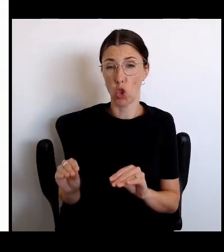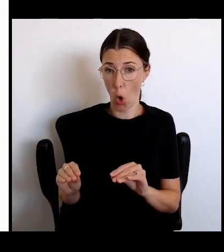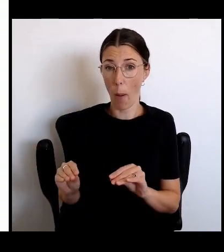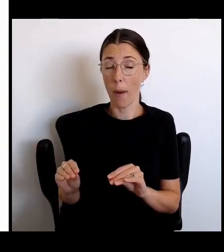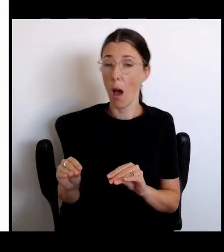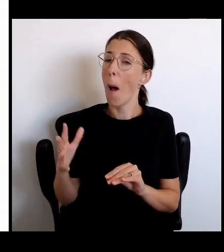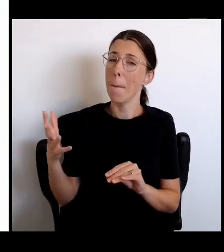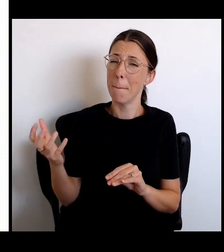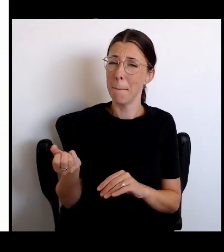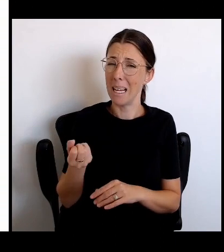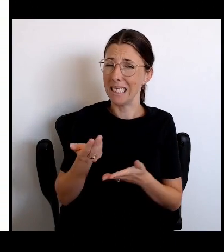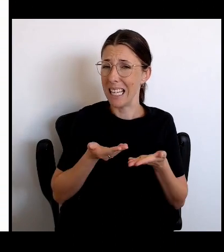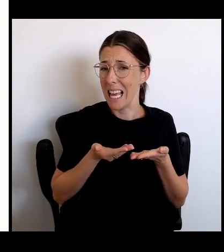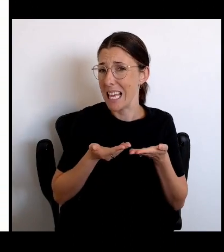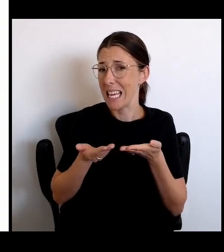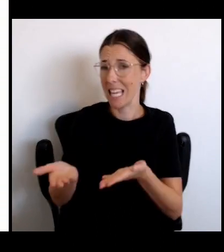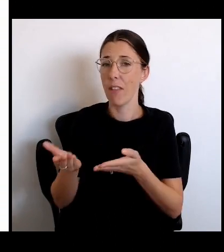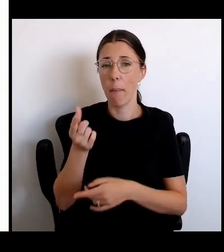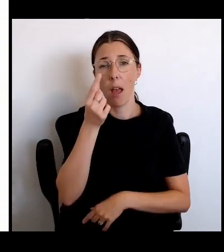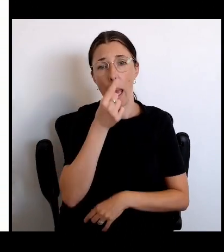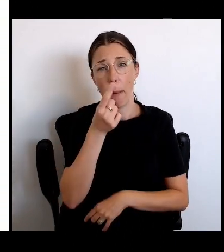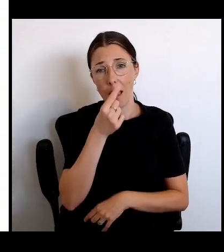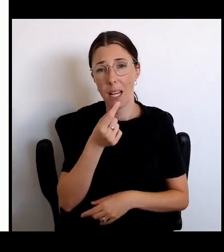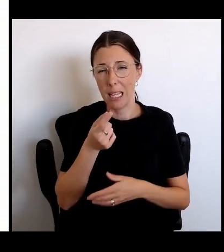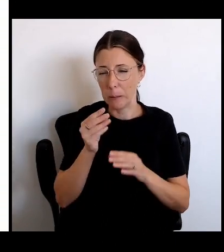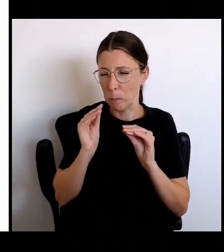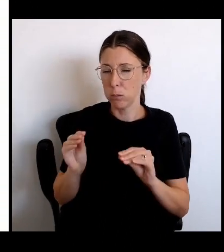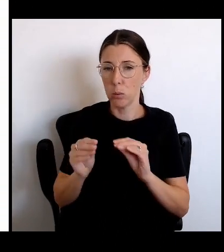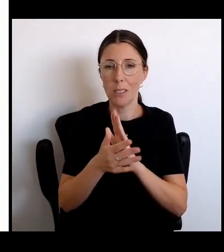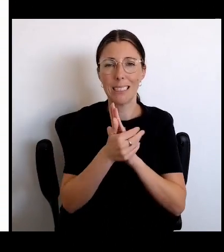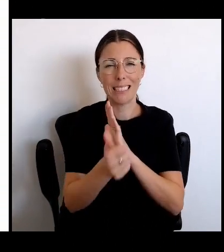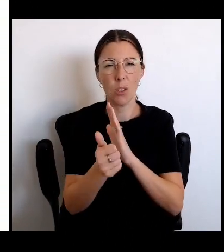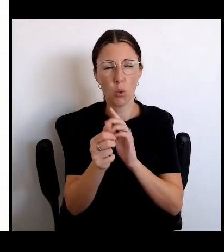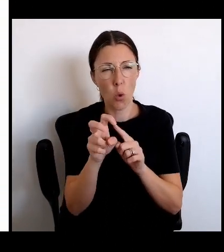with the capability and the skills to navigate those social settings and those